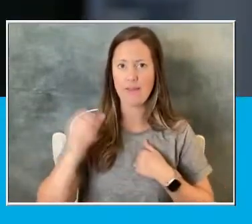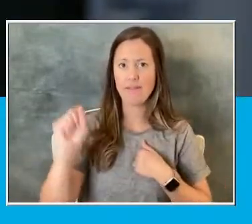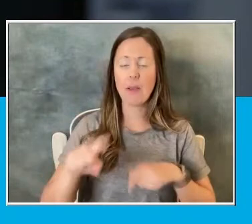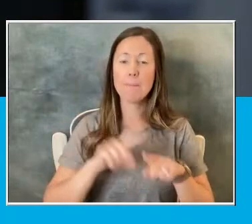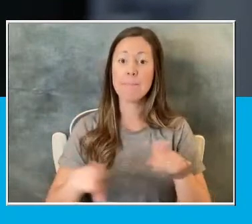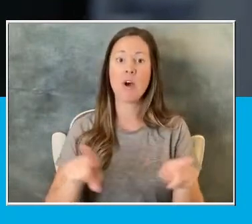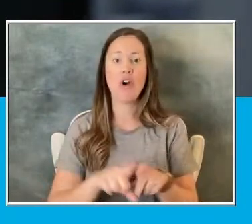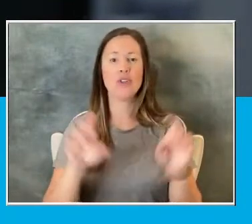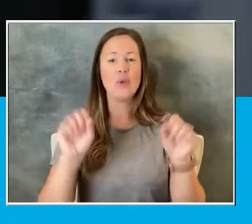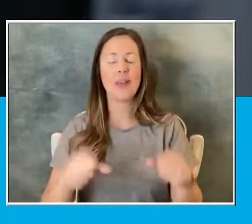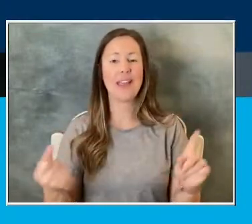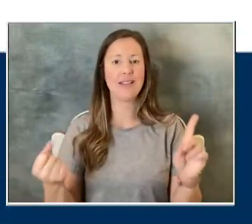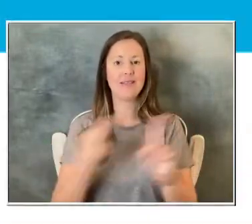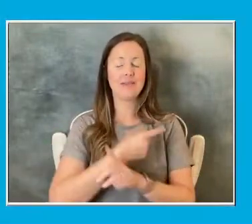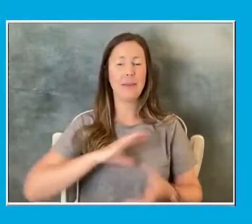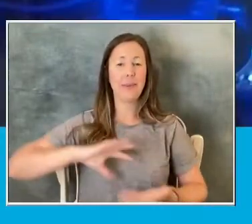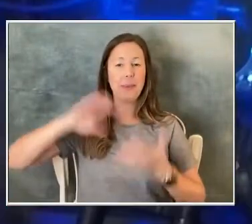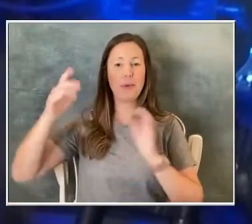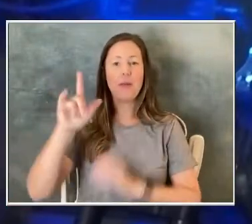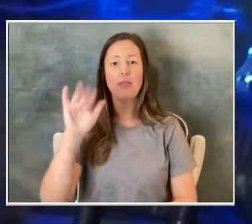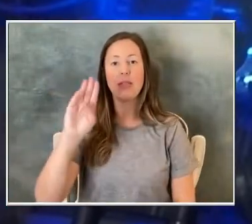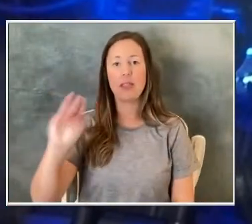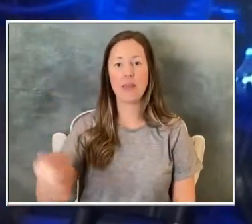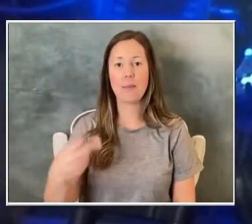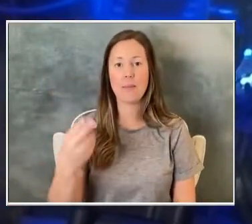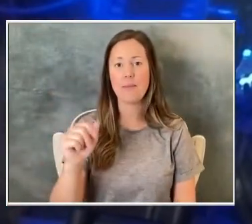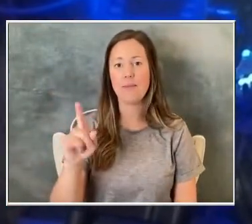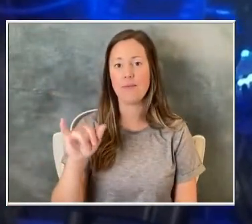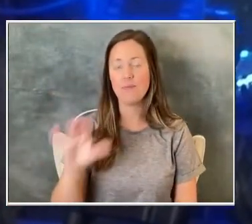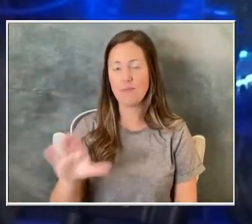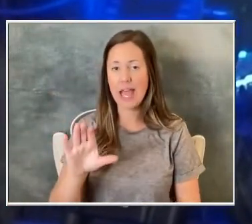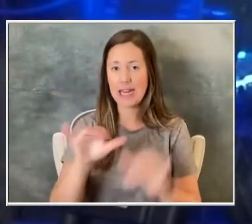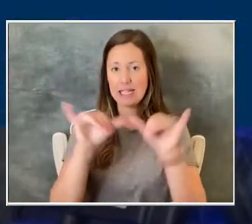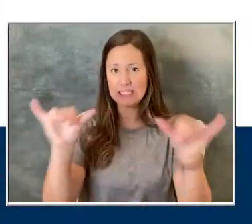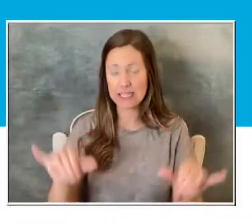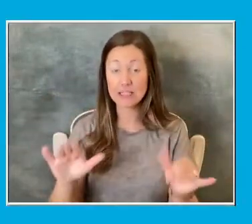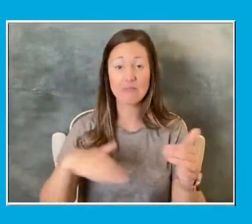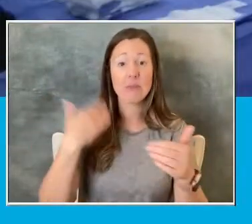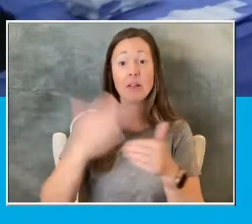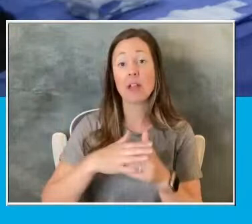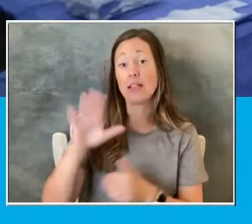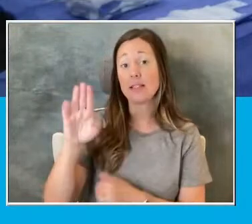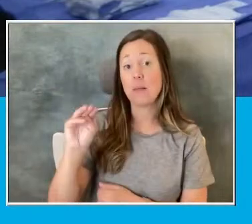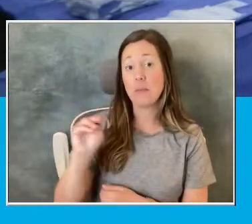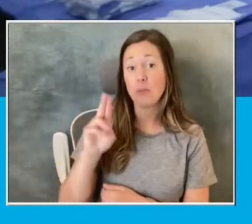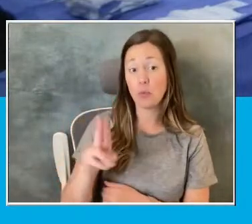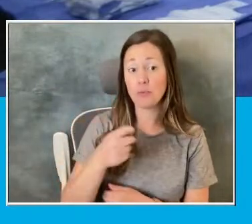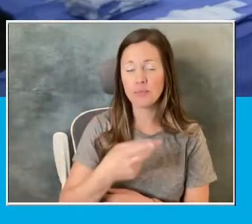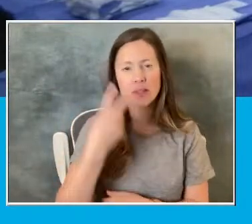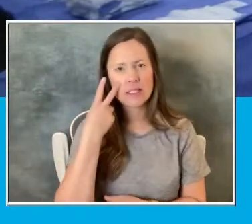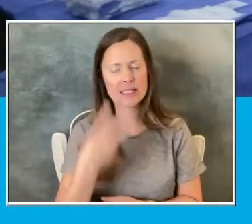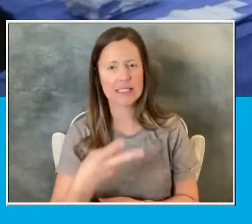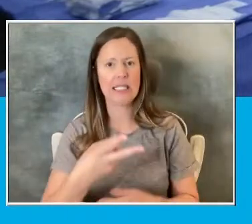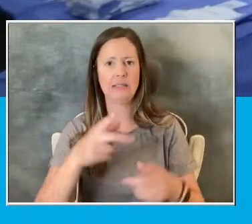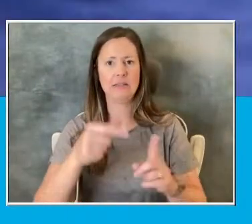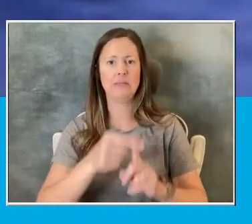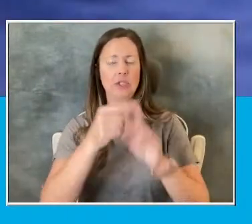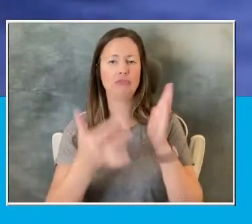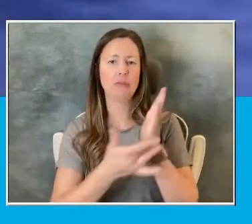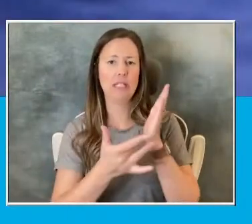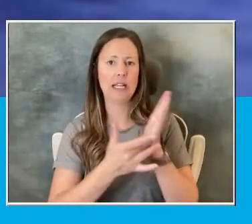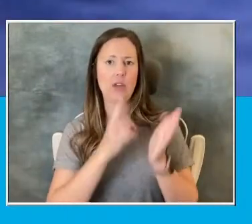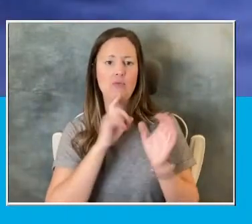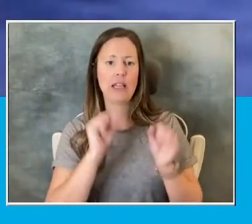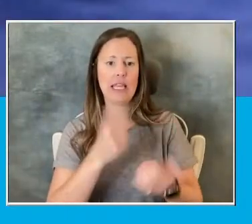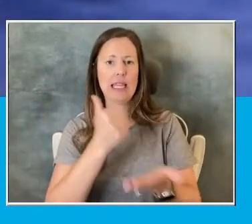your entire lymphatic system. I'm Jessica Lovell on the next Morning Medical Update. See the special techniques that can stop